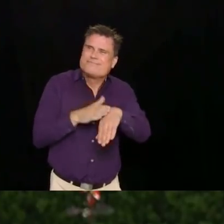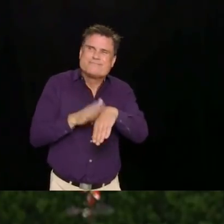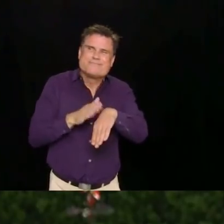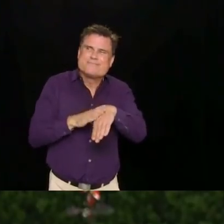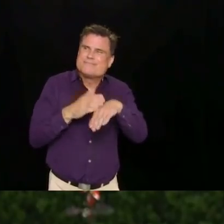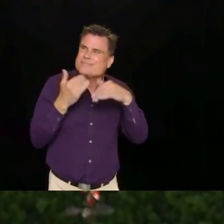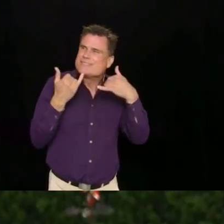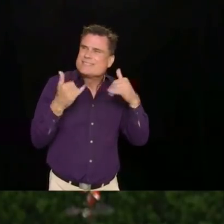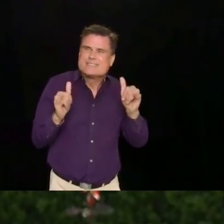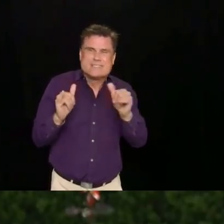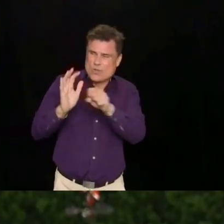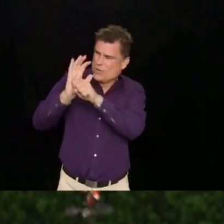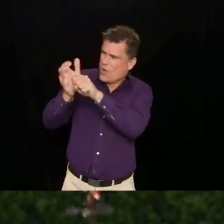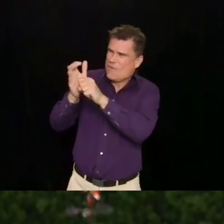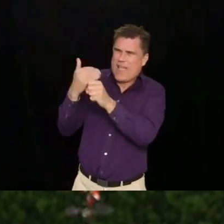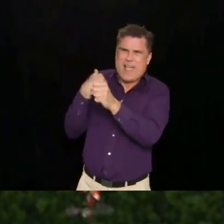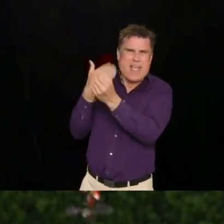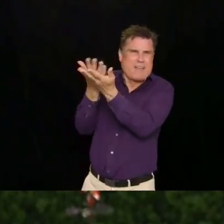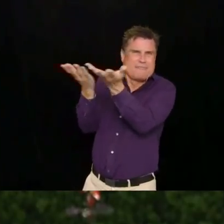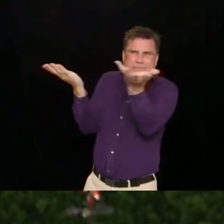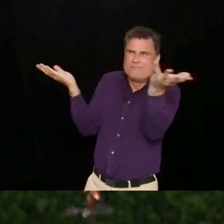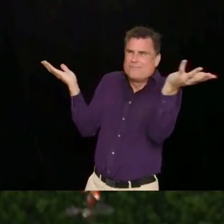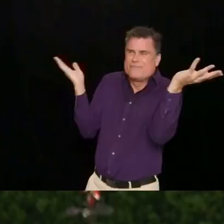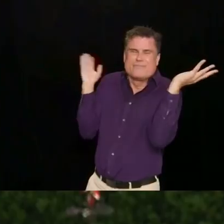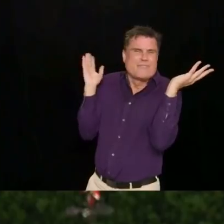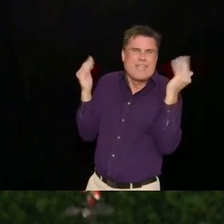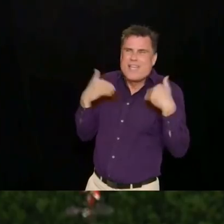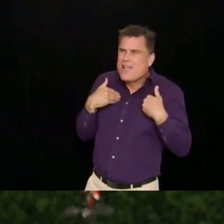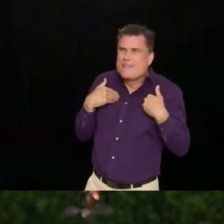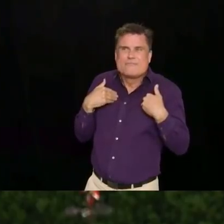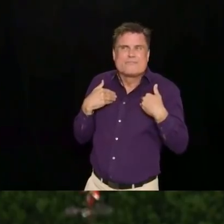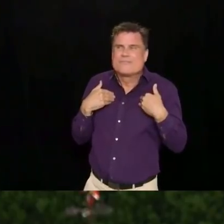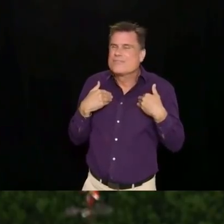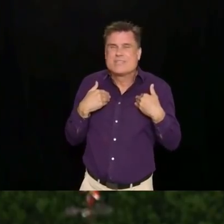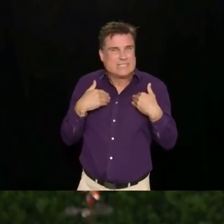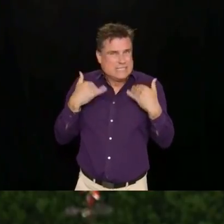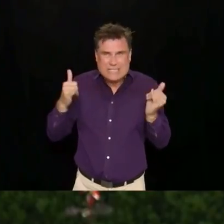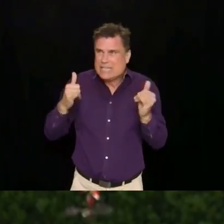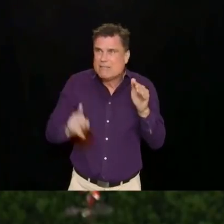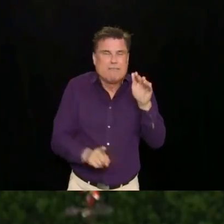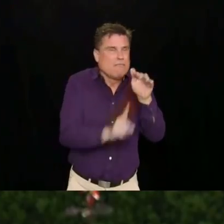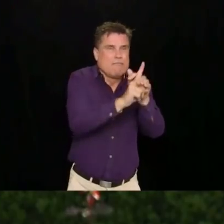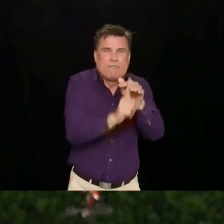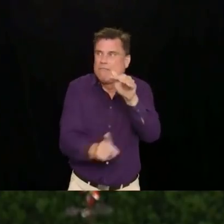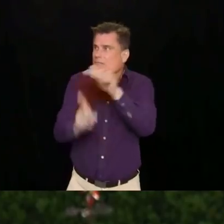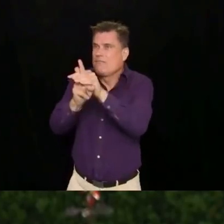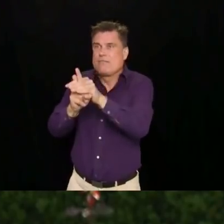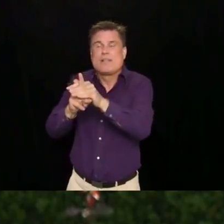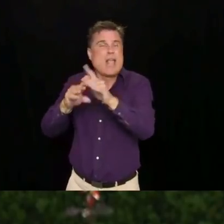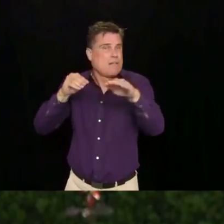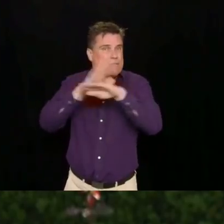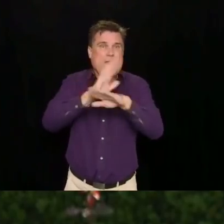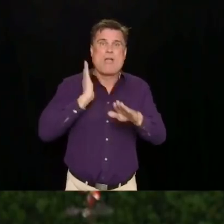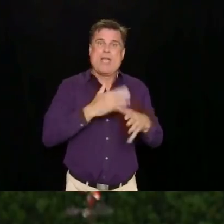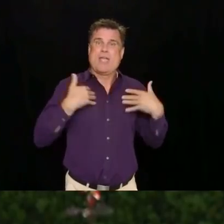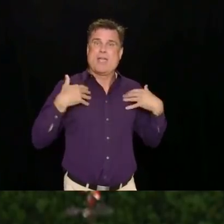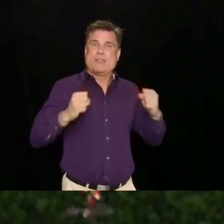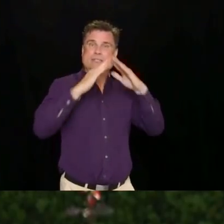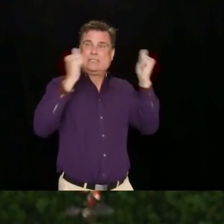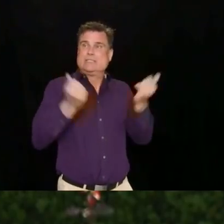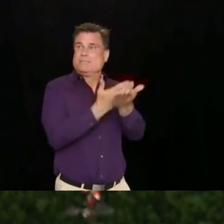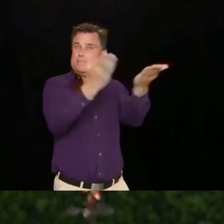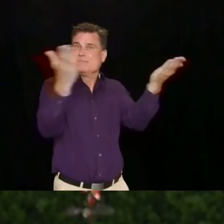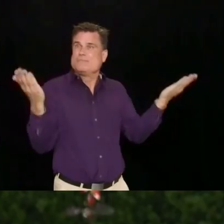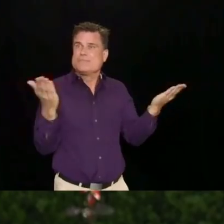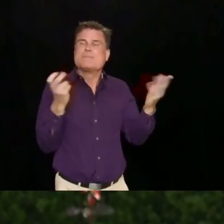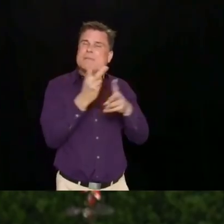us. It's still in the Interior Health Authority. It's still in our health authorities across the province, and we need to act accordingly.